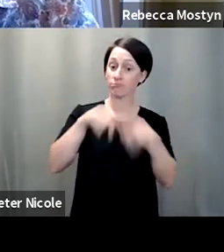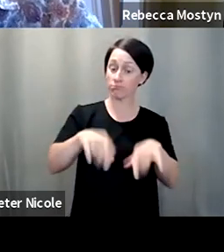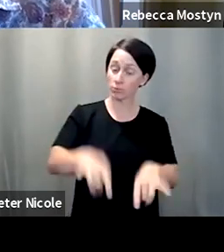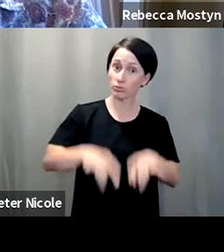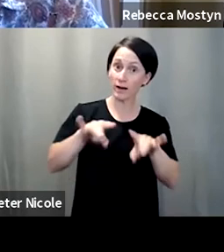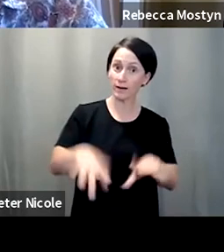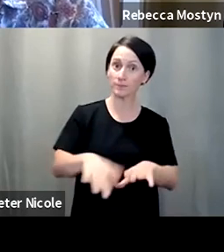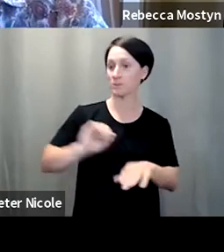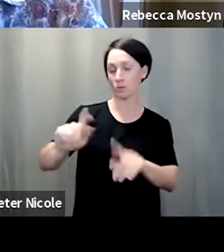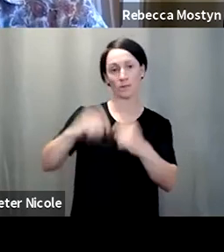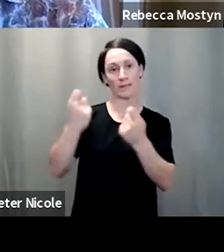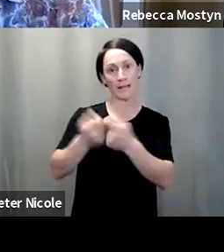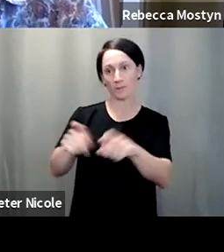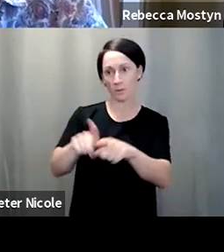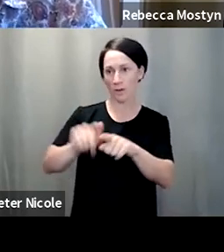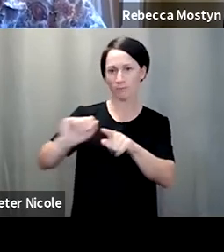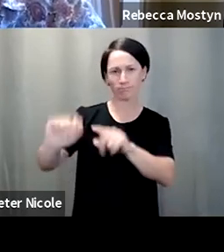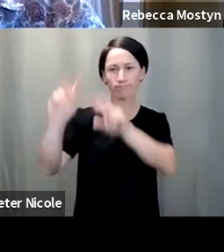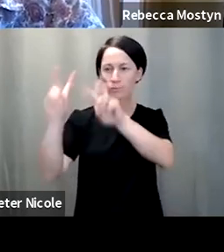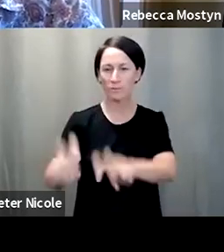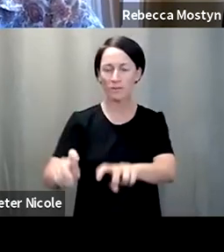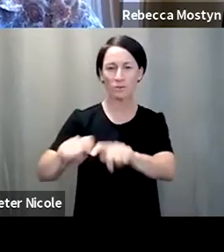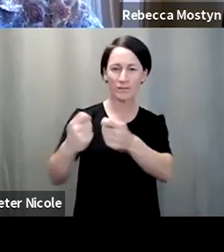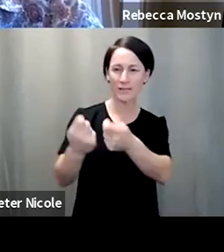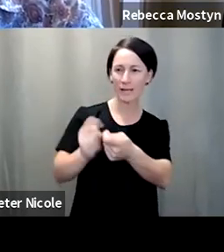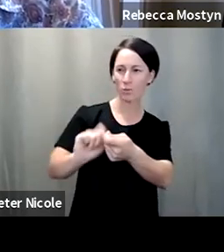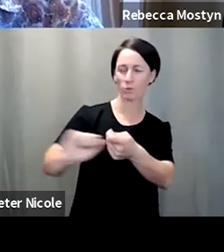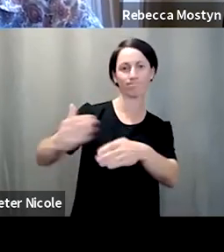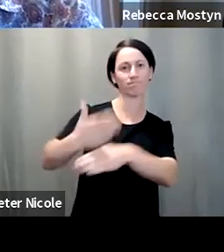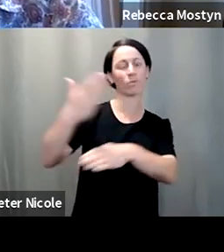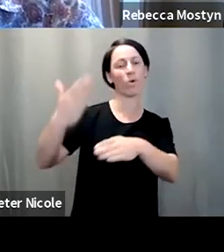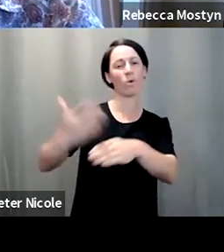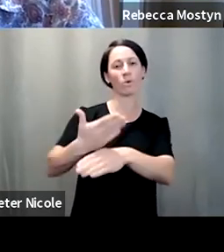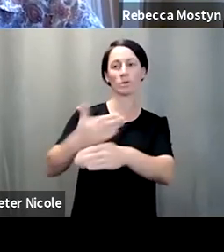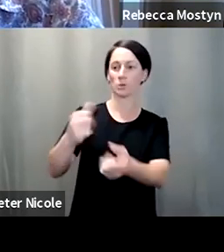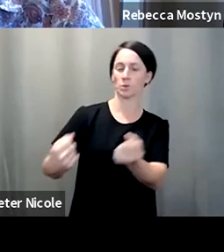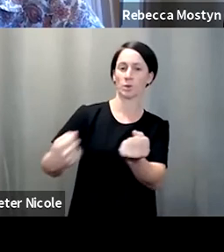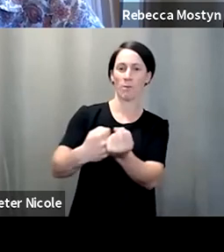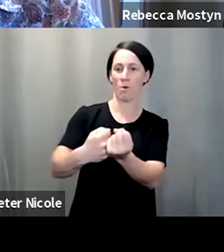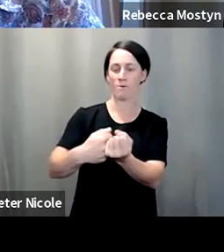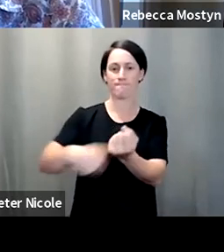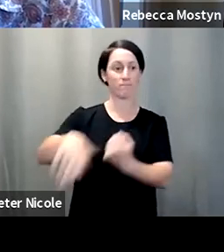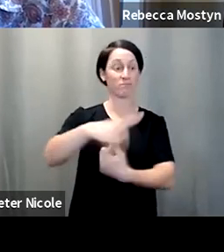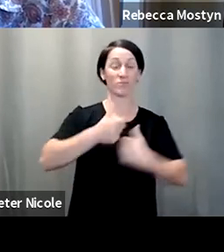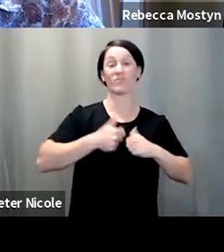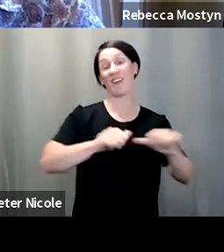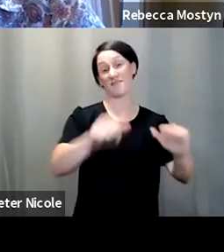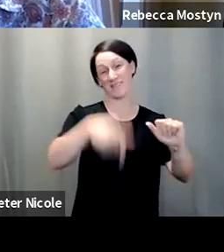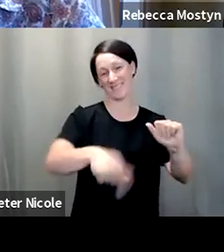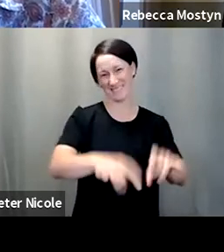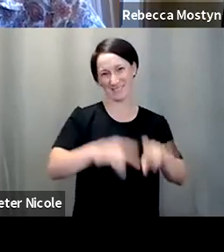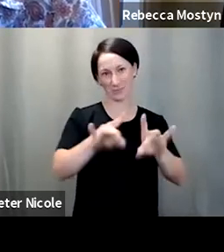team, in the kind of research team at the Australia Council in terms of supporting the recovery process?